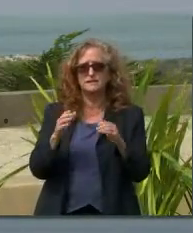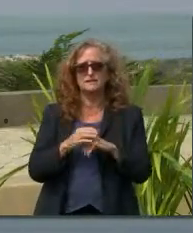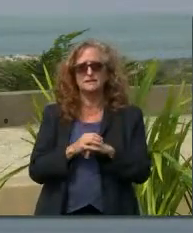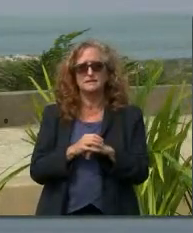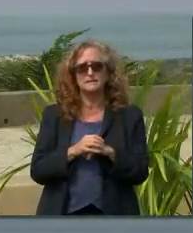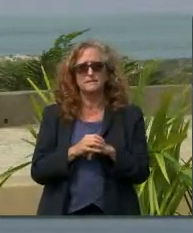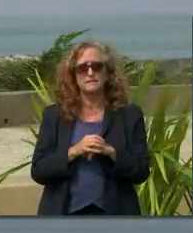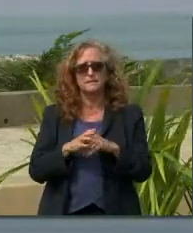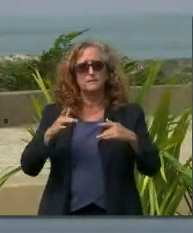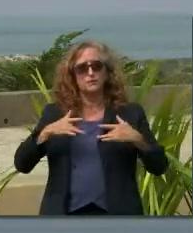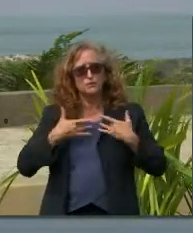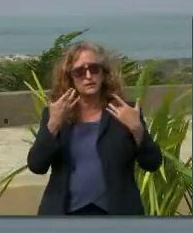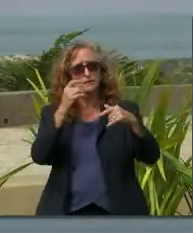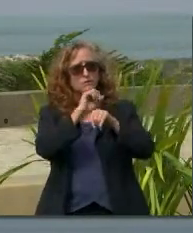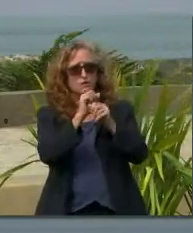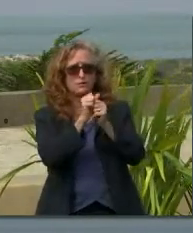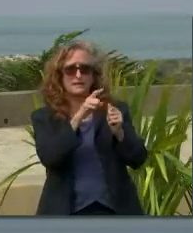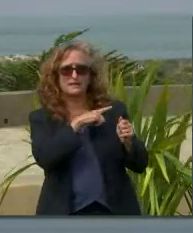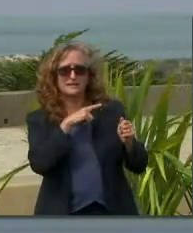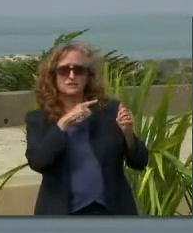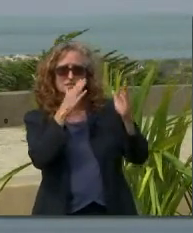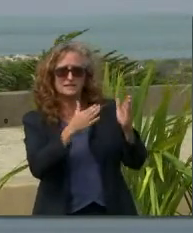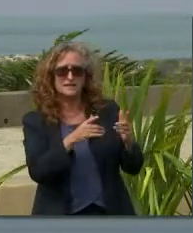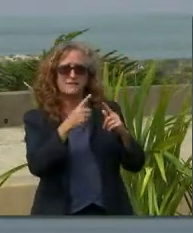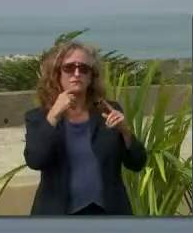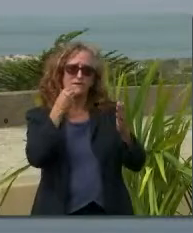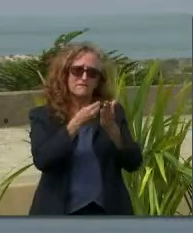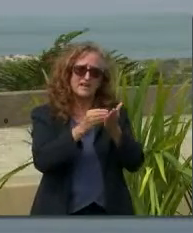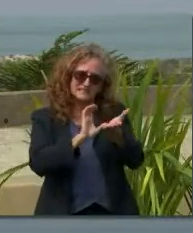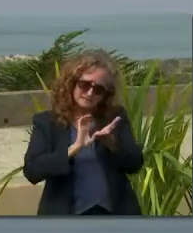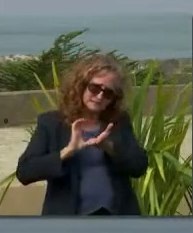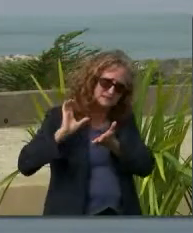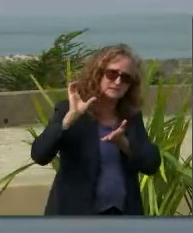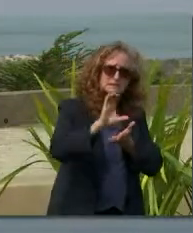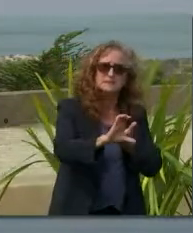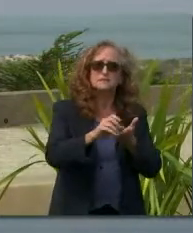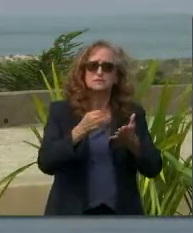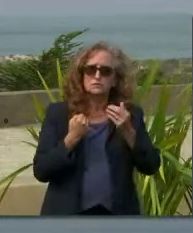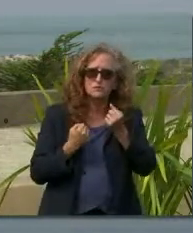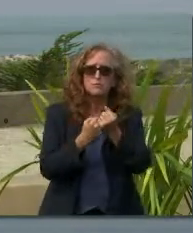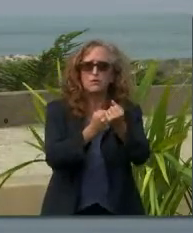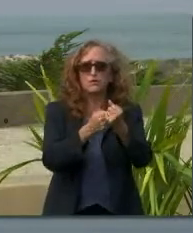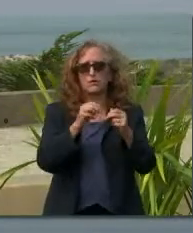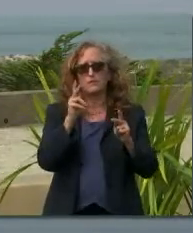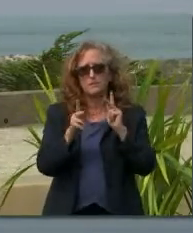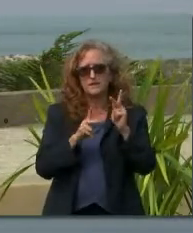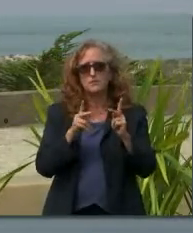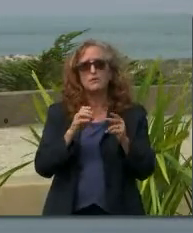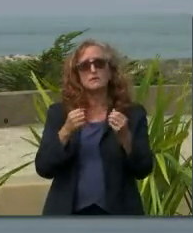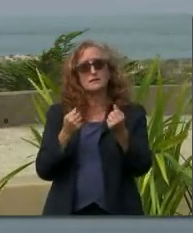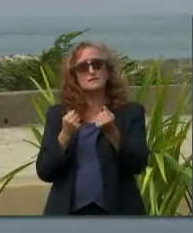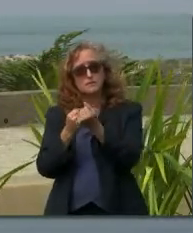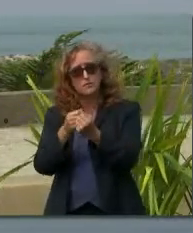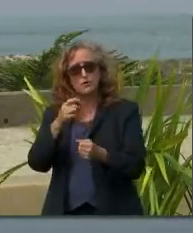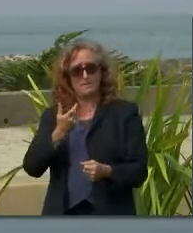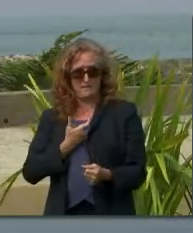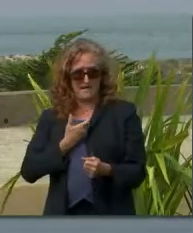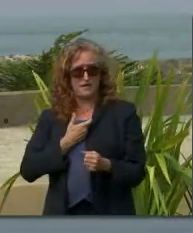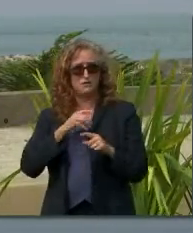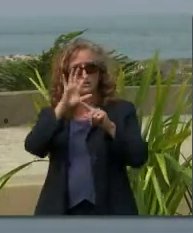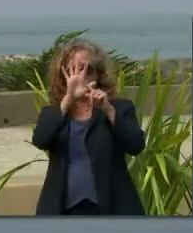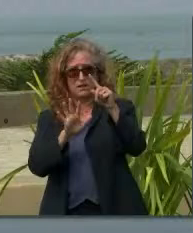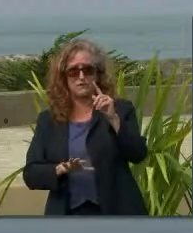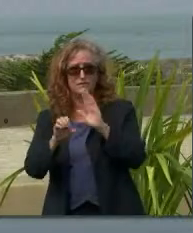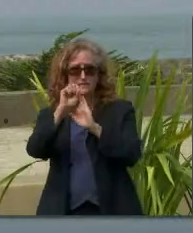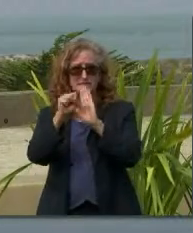were able to work with the legislature to get this historic level of funding, and that will provide more support for mayors like Breed and others up and down